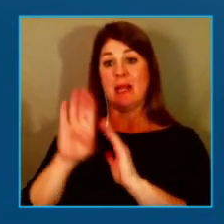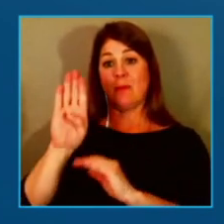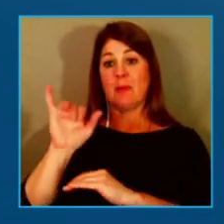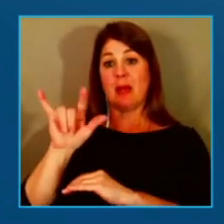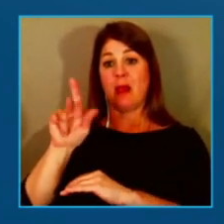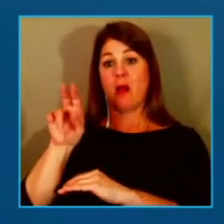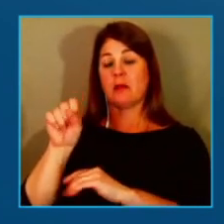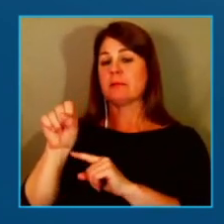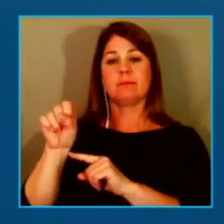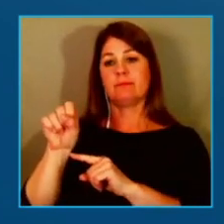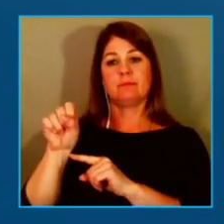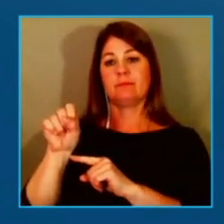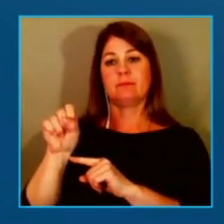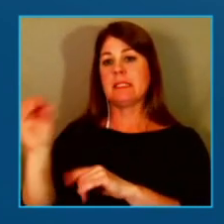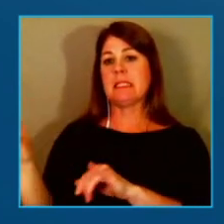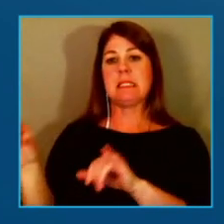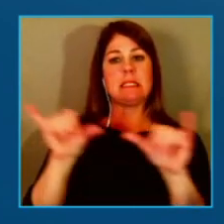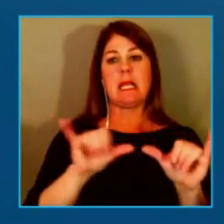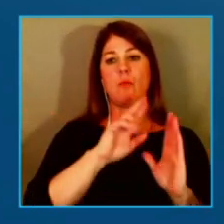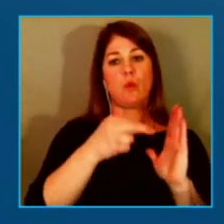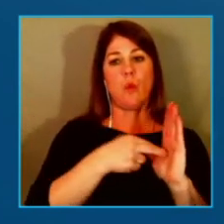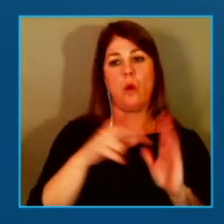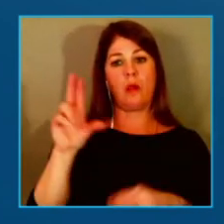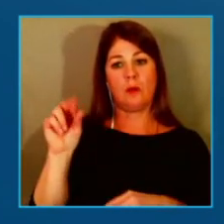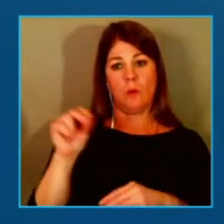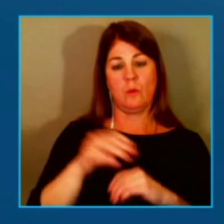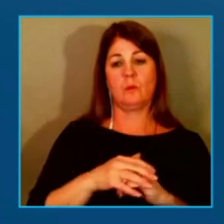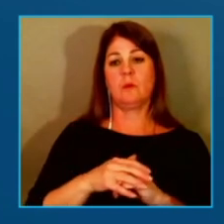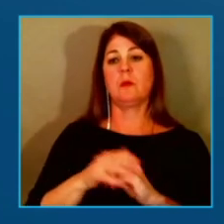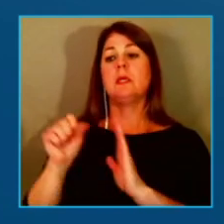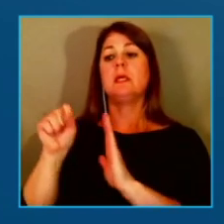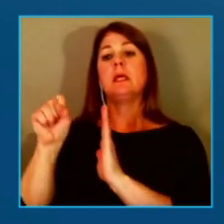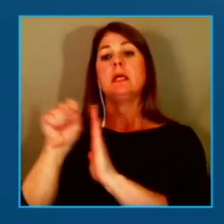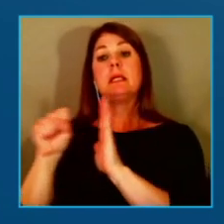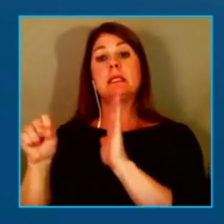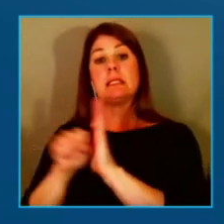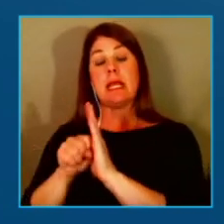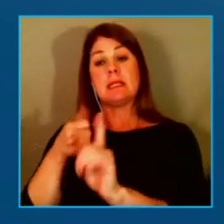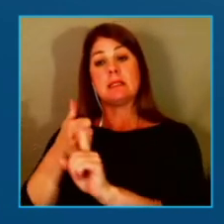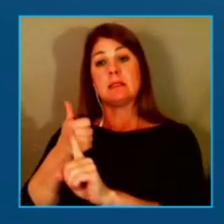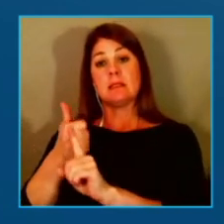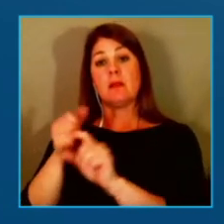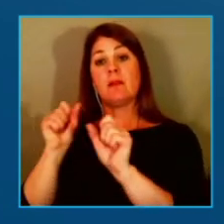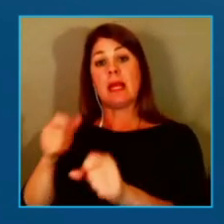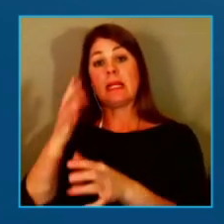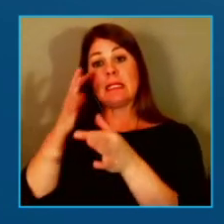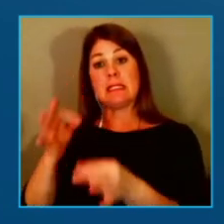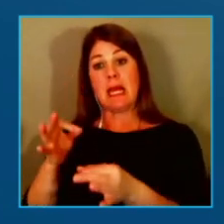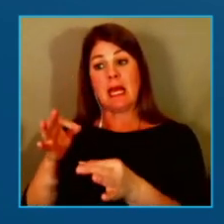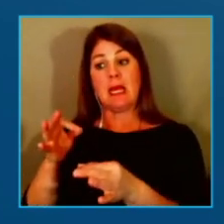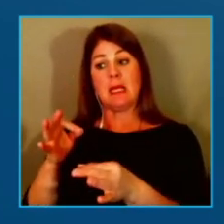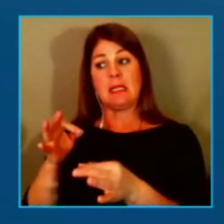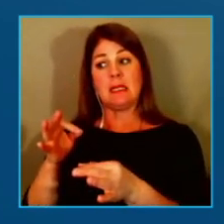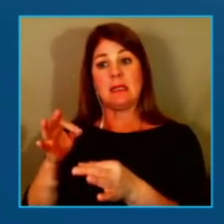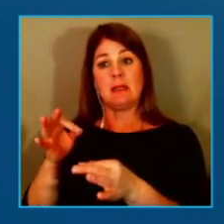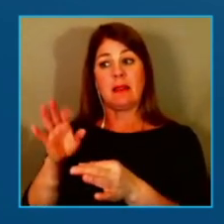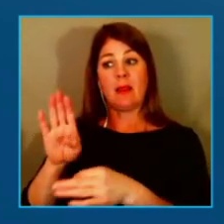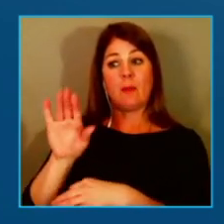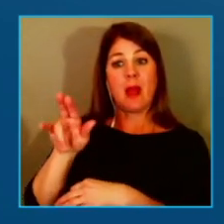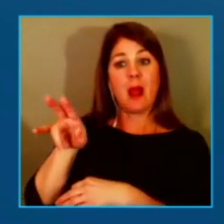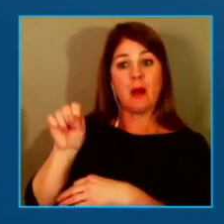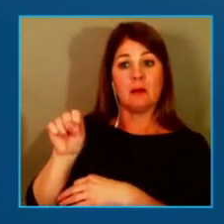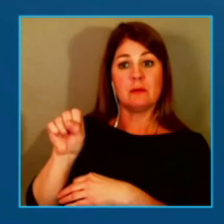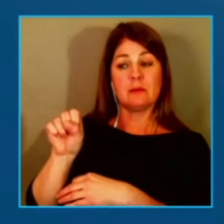don't have the same rule, and states typically have a wide discretion as to their bylaws as long as they don't violate the